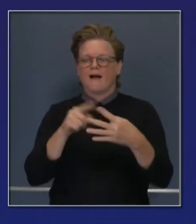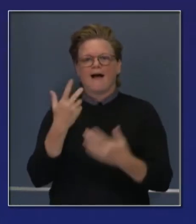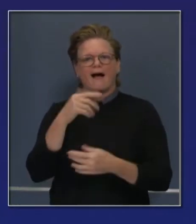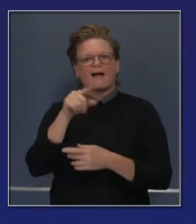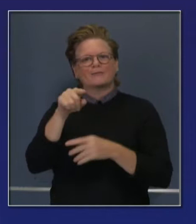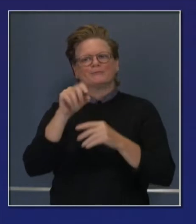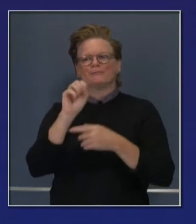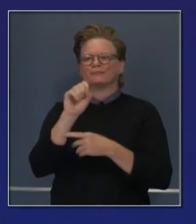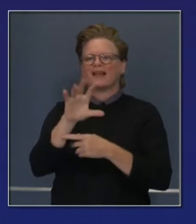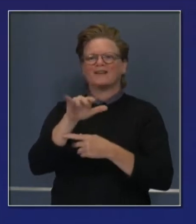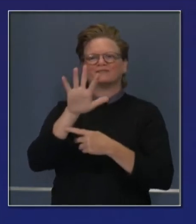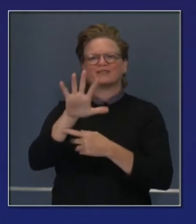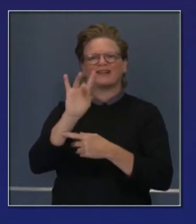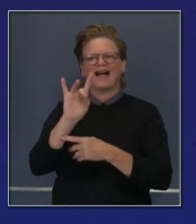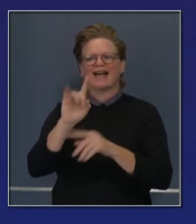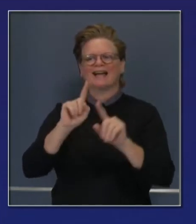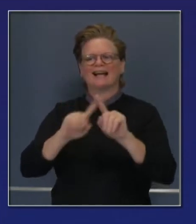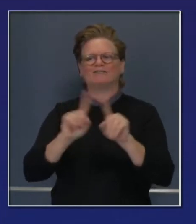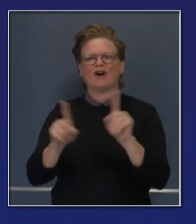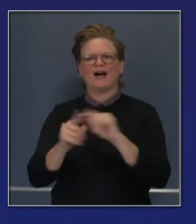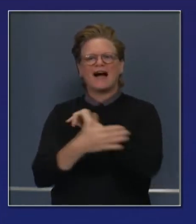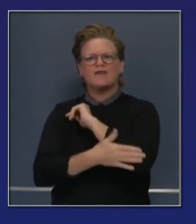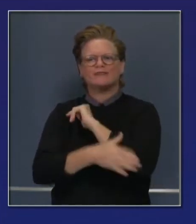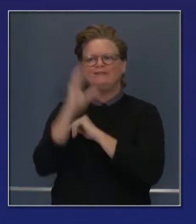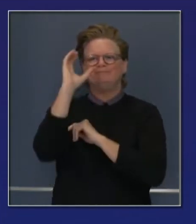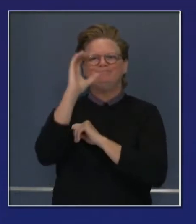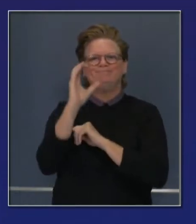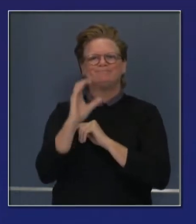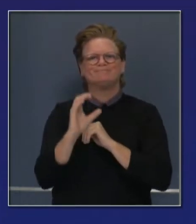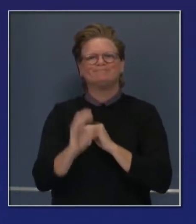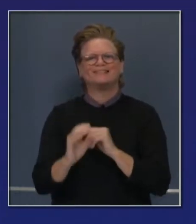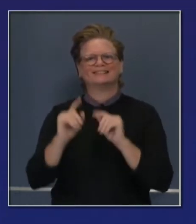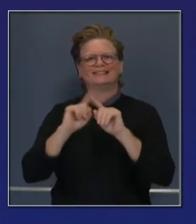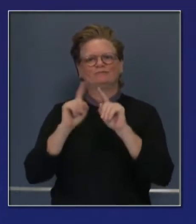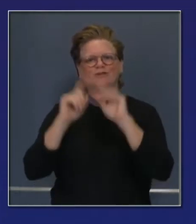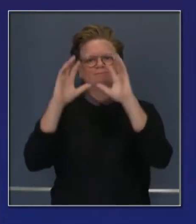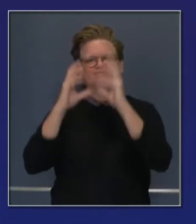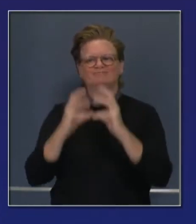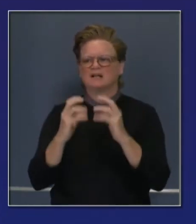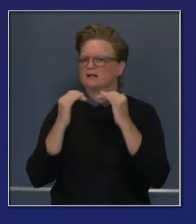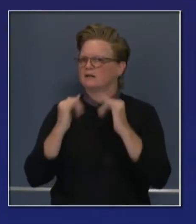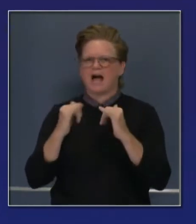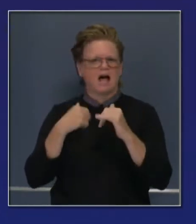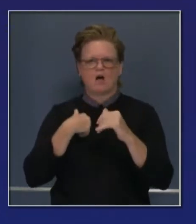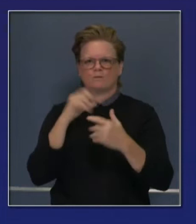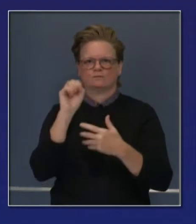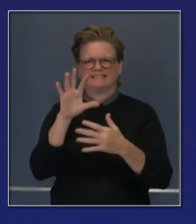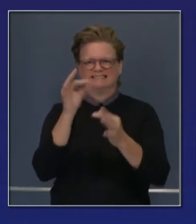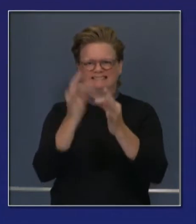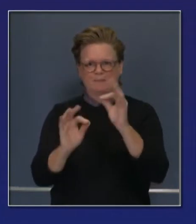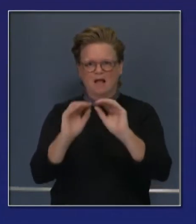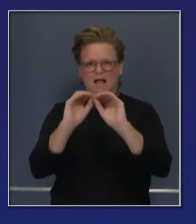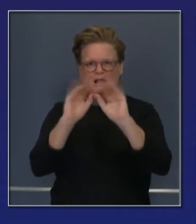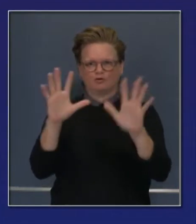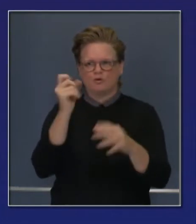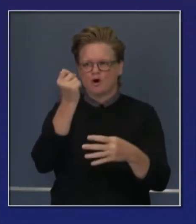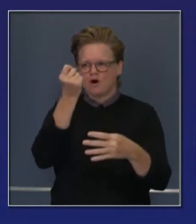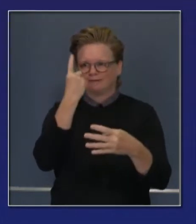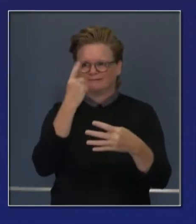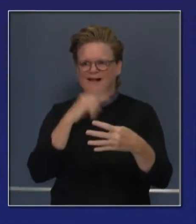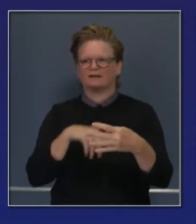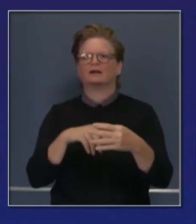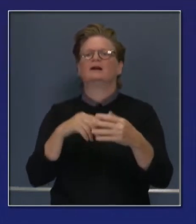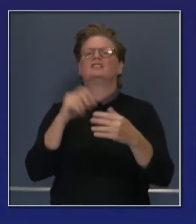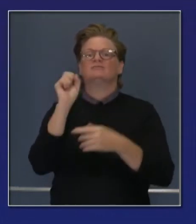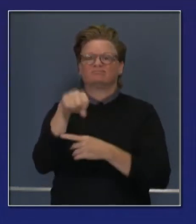the past. Process not only for tightening these restrictions, but also loosening these restrictions now are based upon these